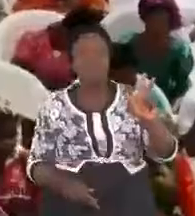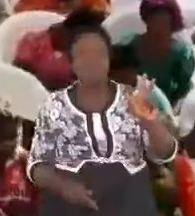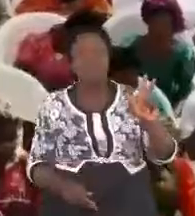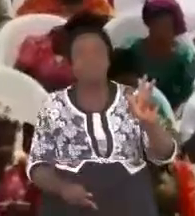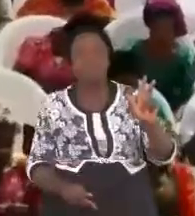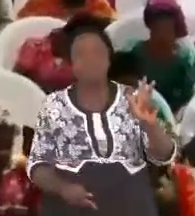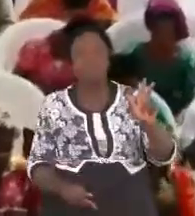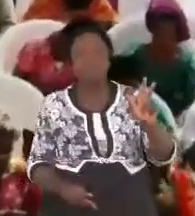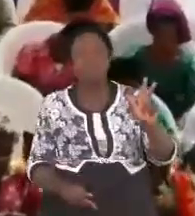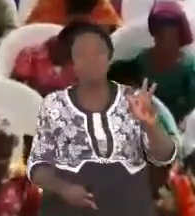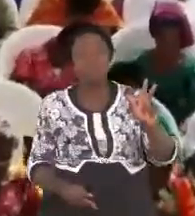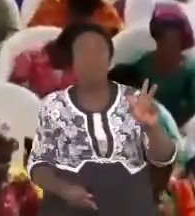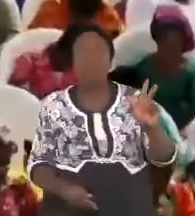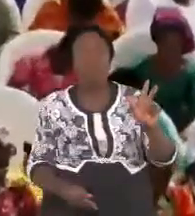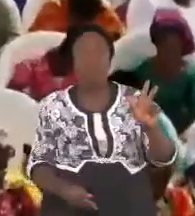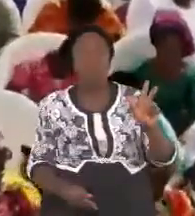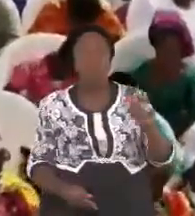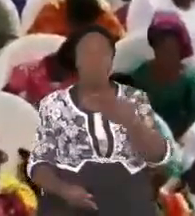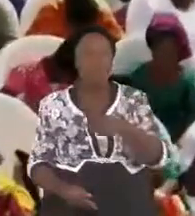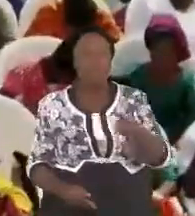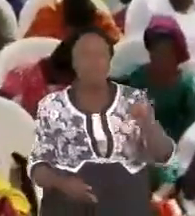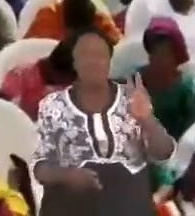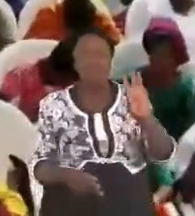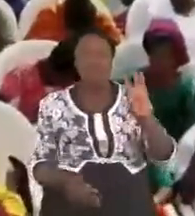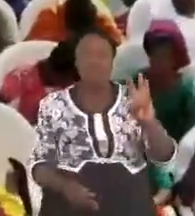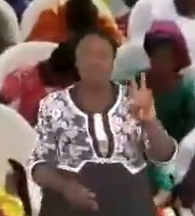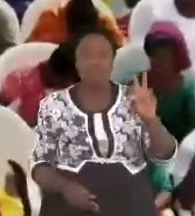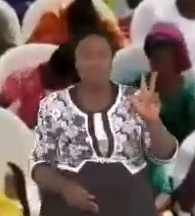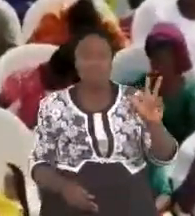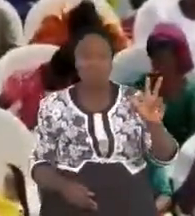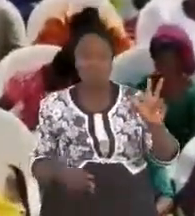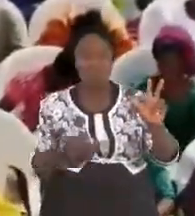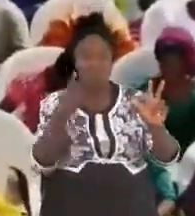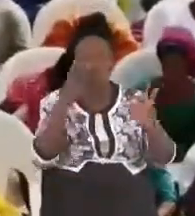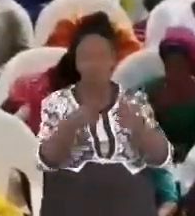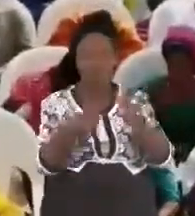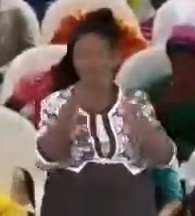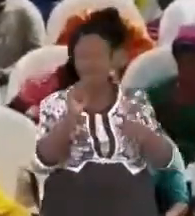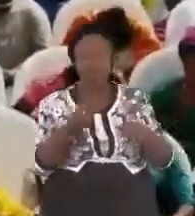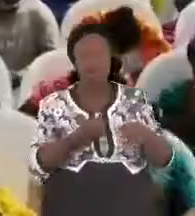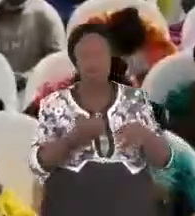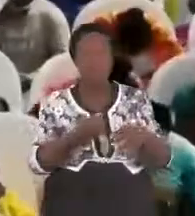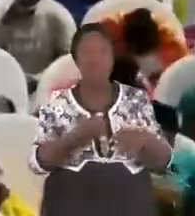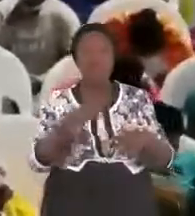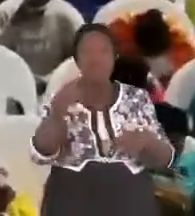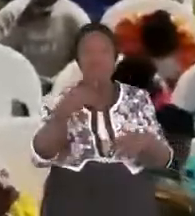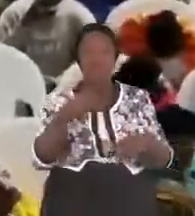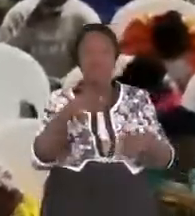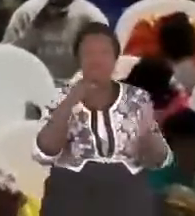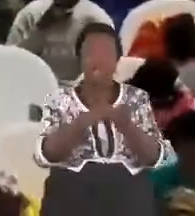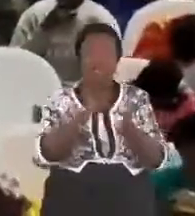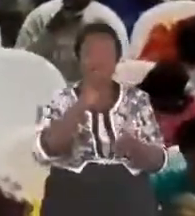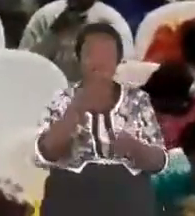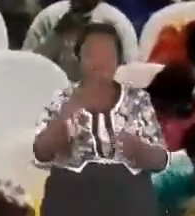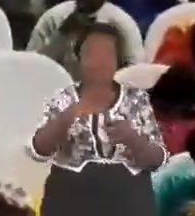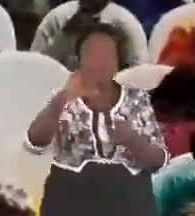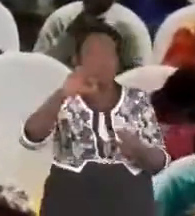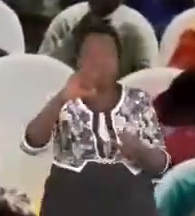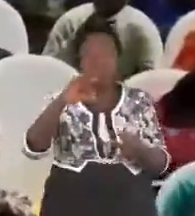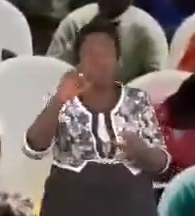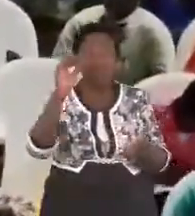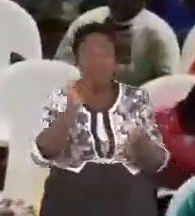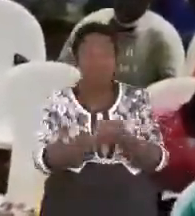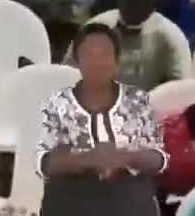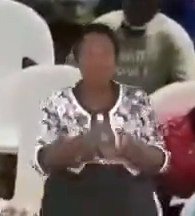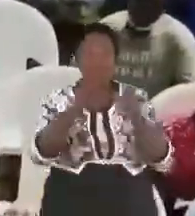In verse 63, look at what it says. It says, it is the spirit that